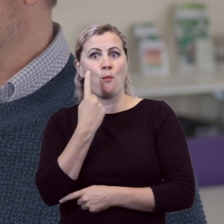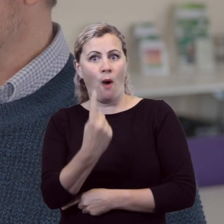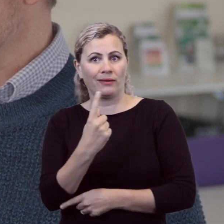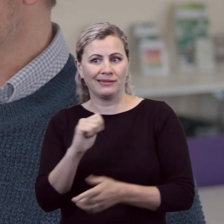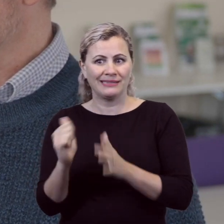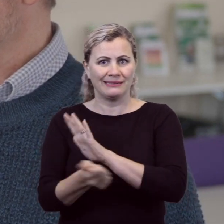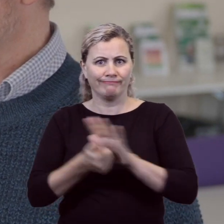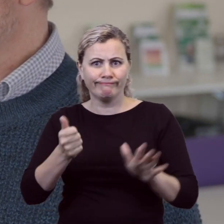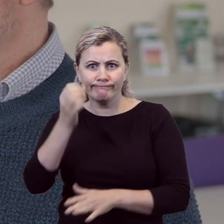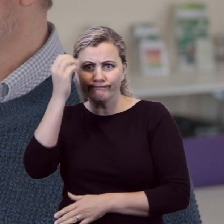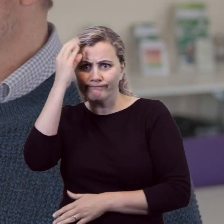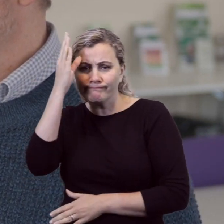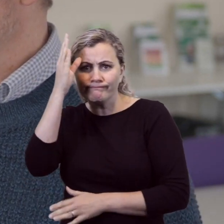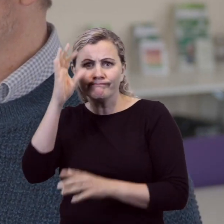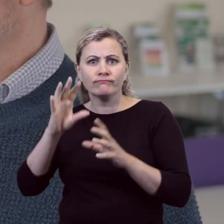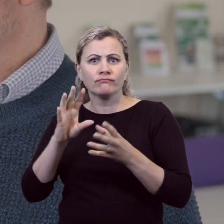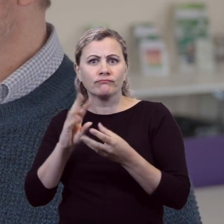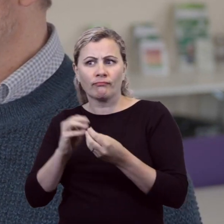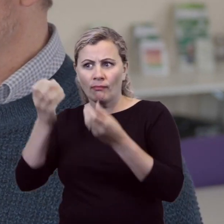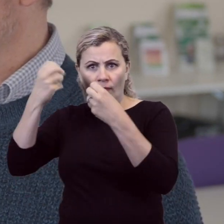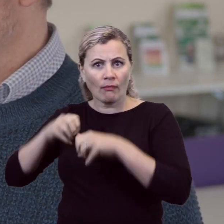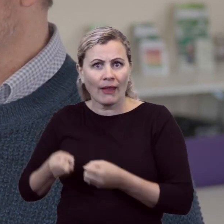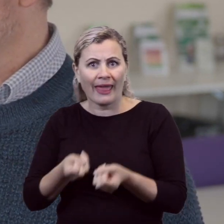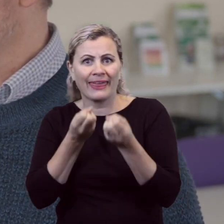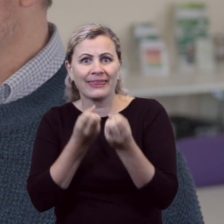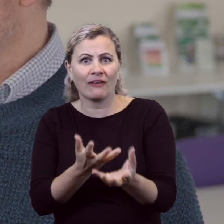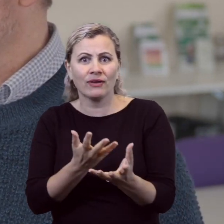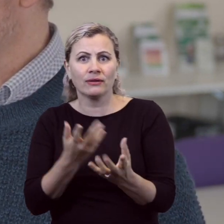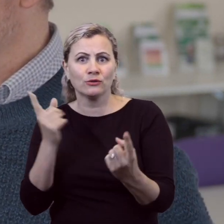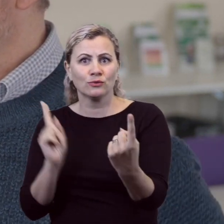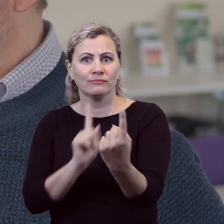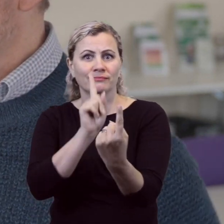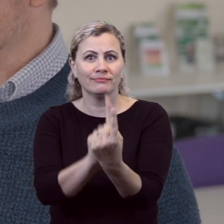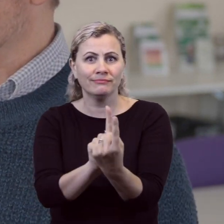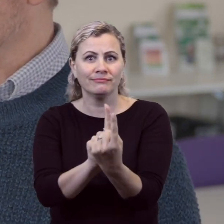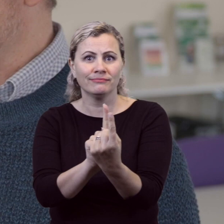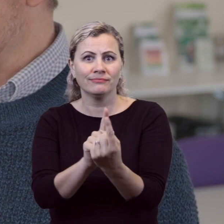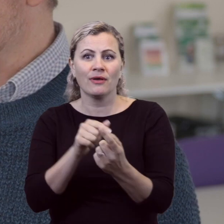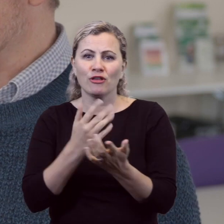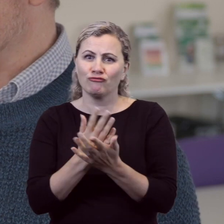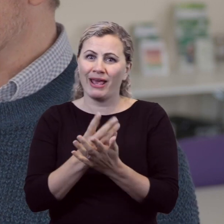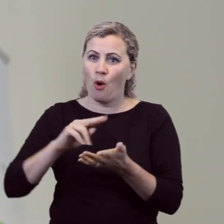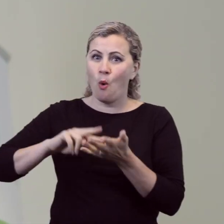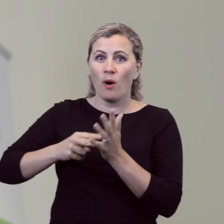service we have all of the specialist skills and expertise directed through